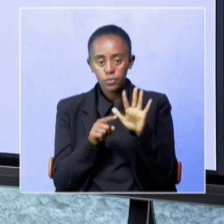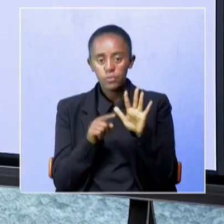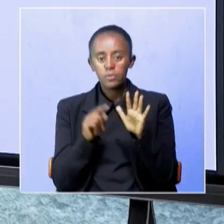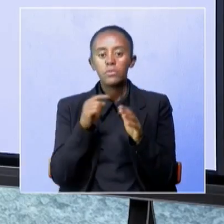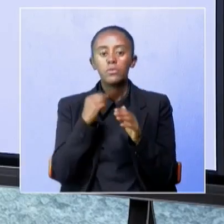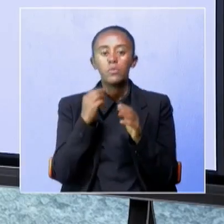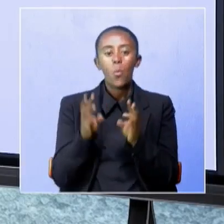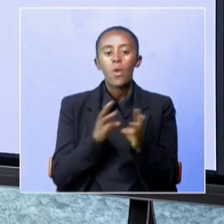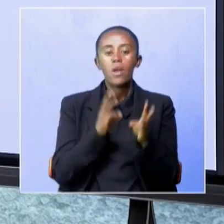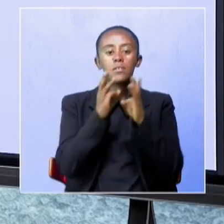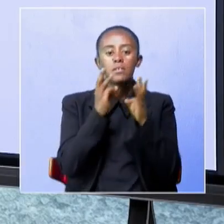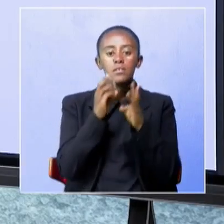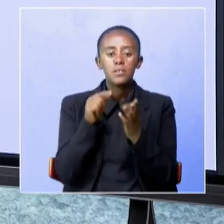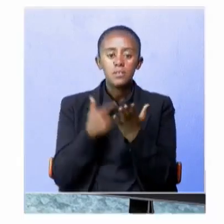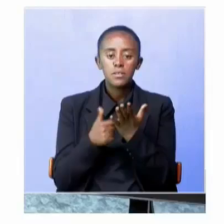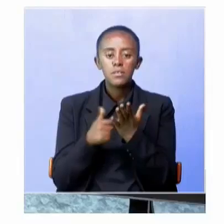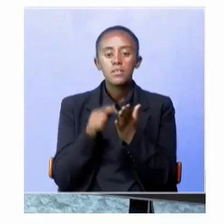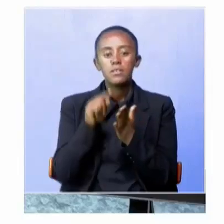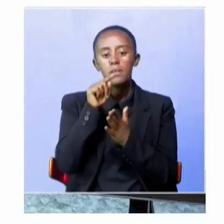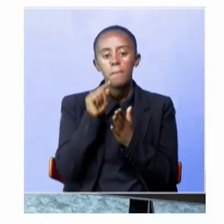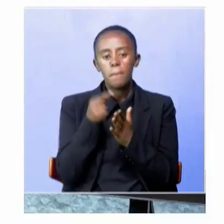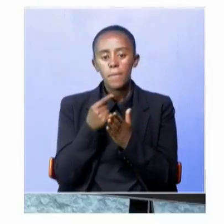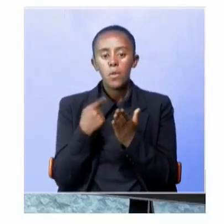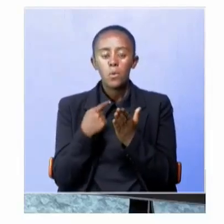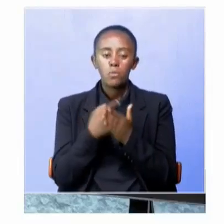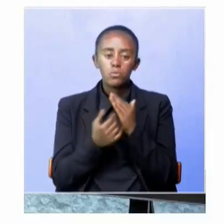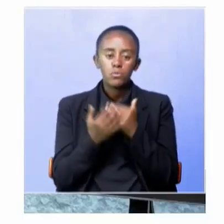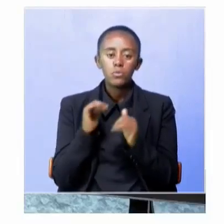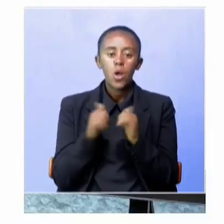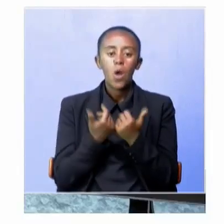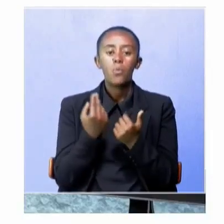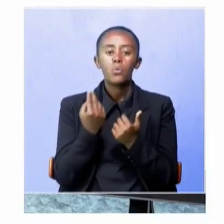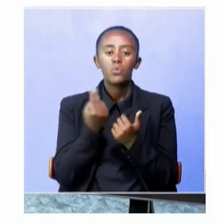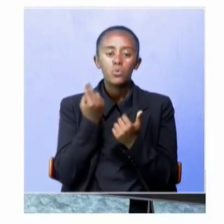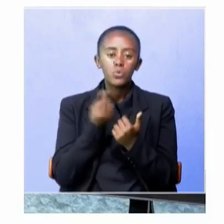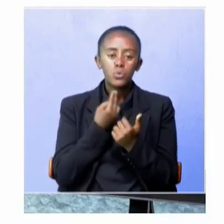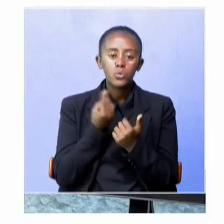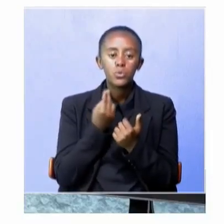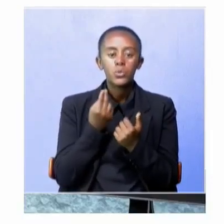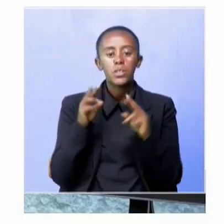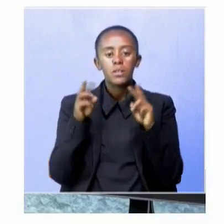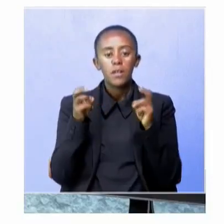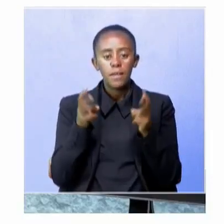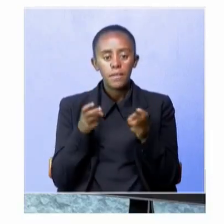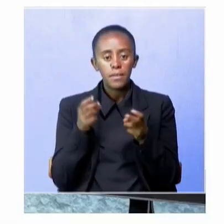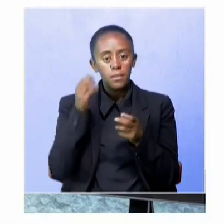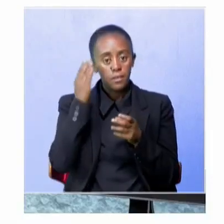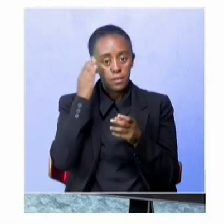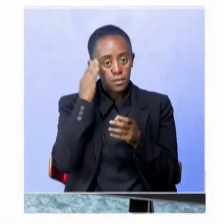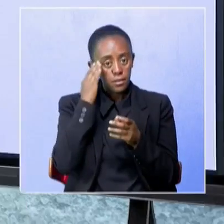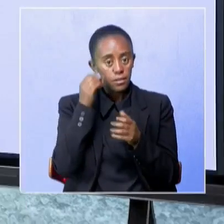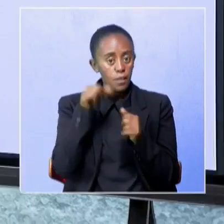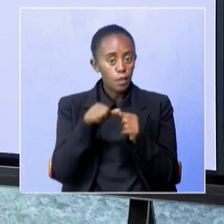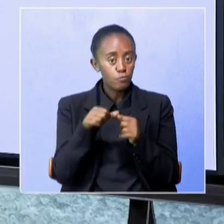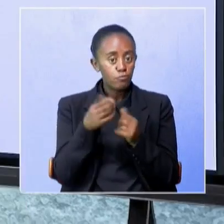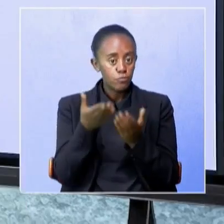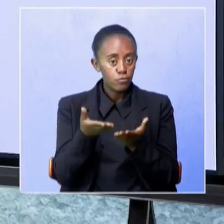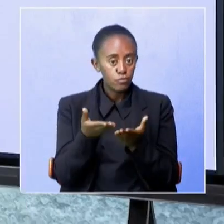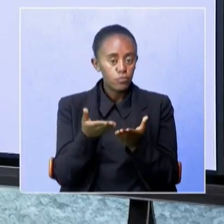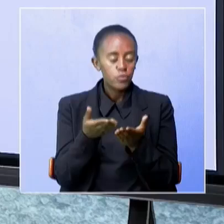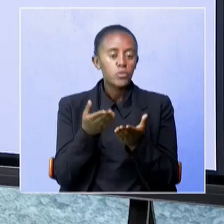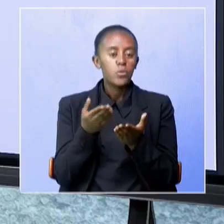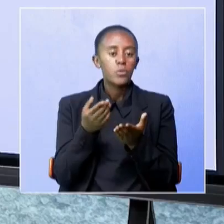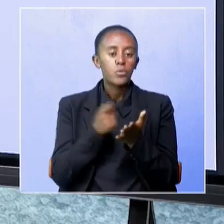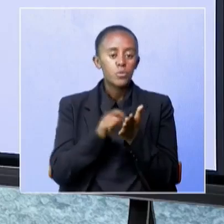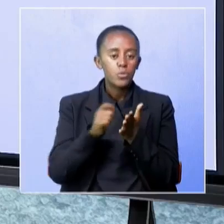use semicolon. We also talked about how we could use it in titles, if you remember. When we are